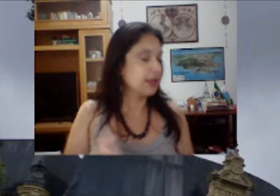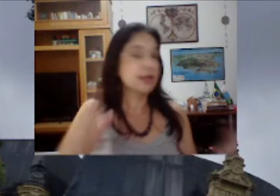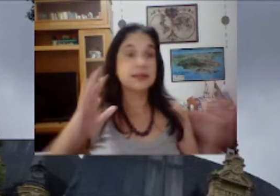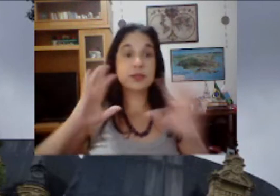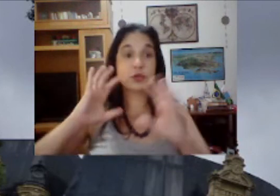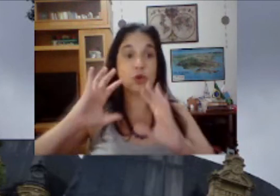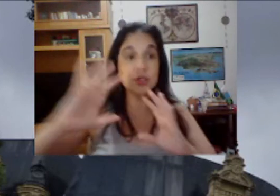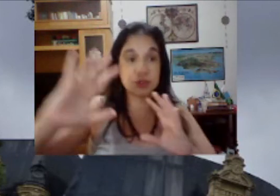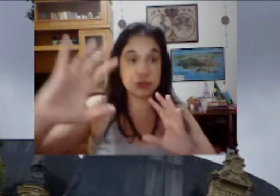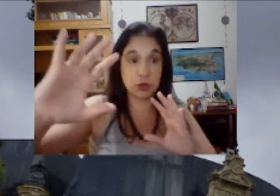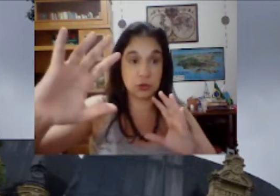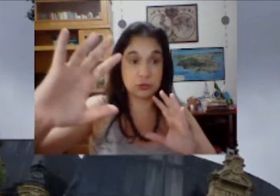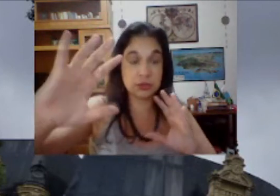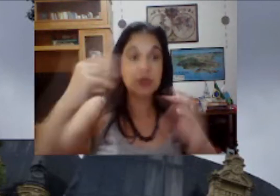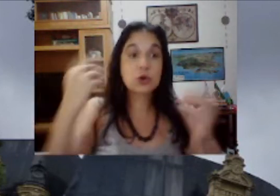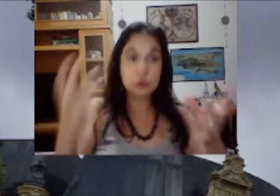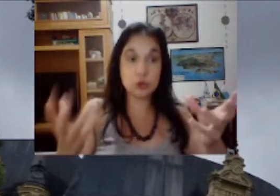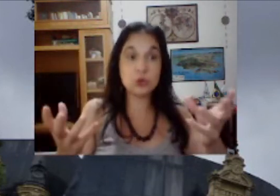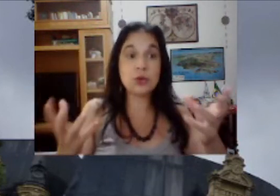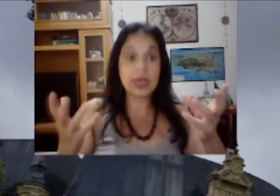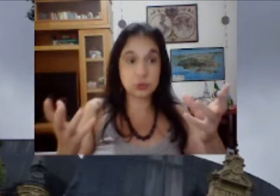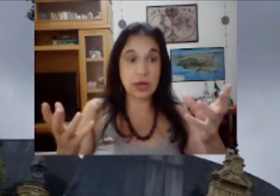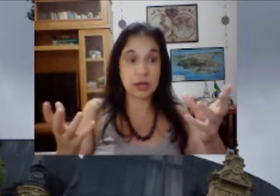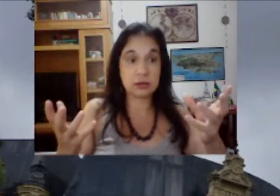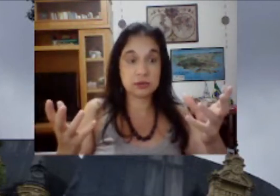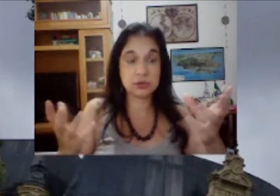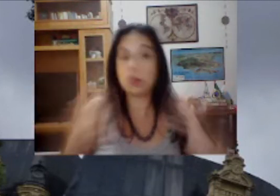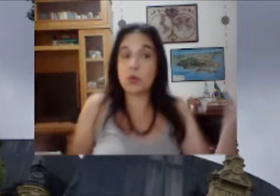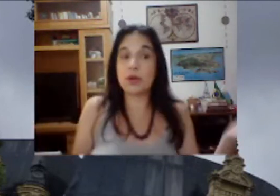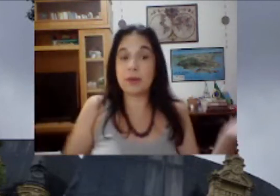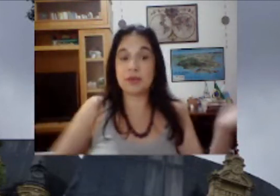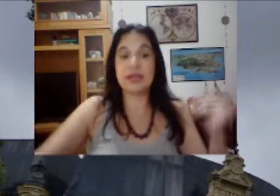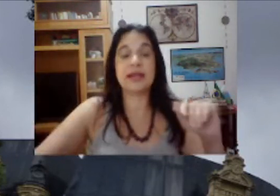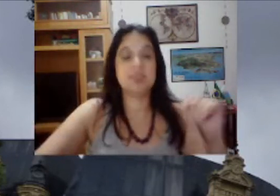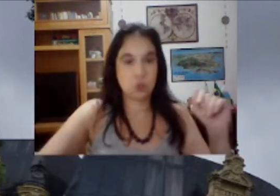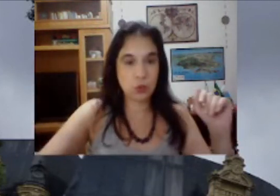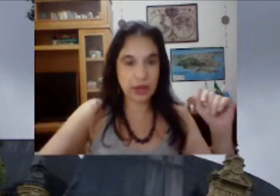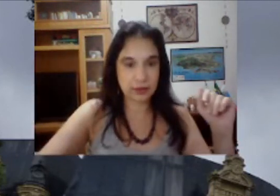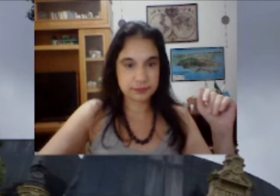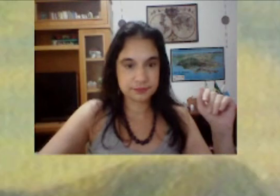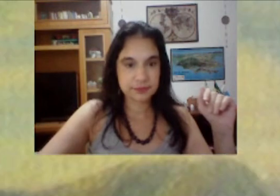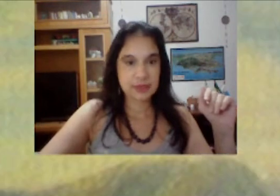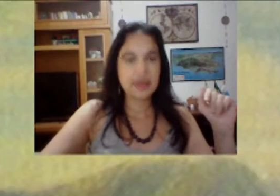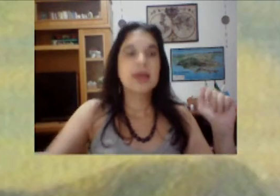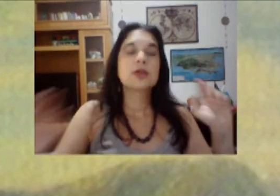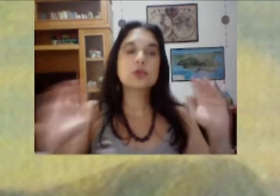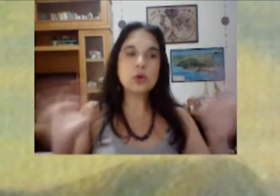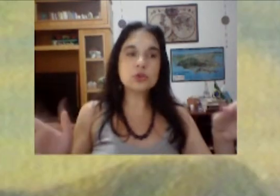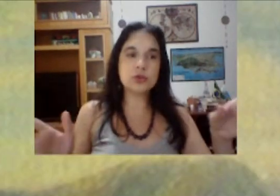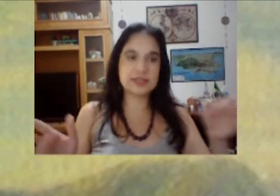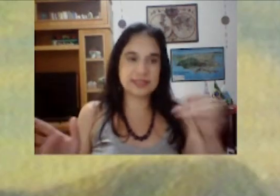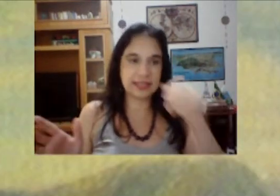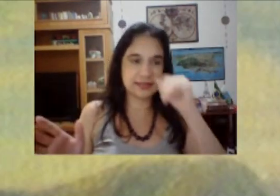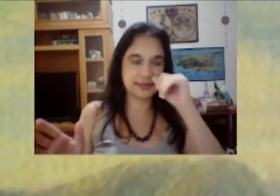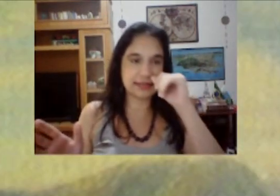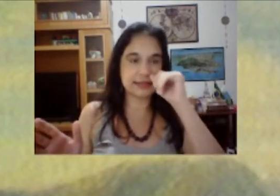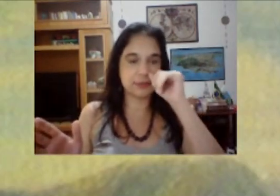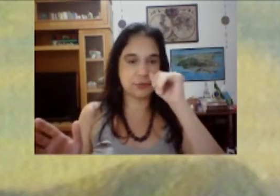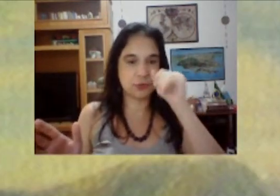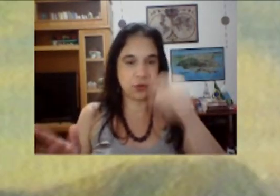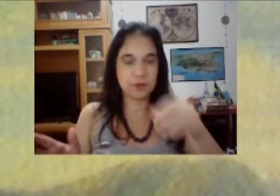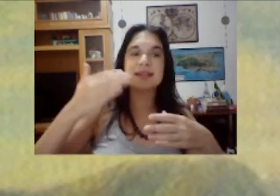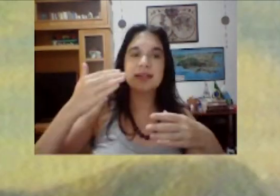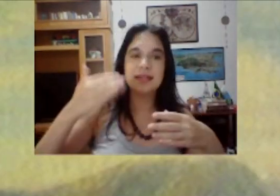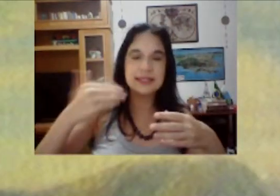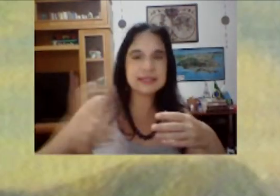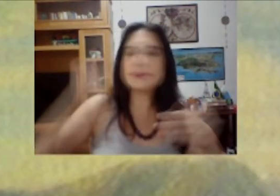time, the north zone grew as well. So what about that? Well, Dom João VI, as I said